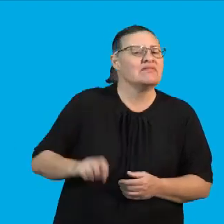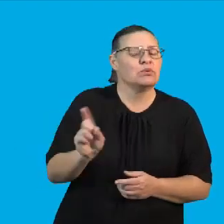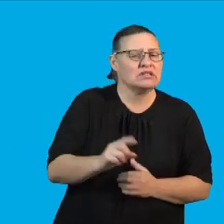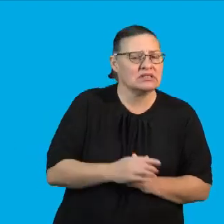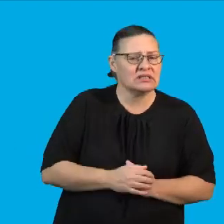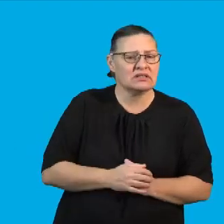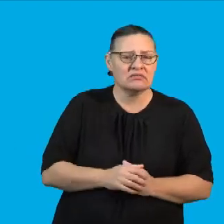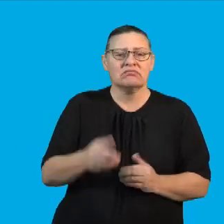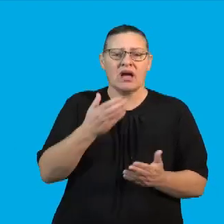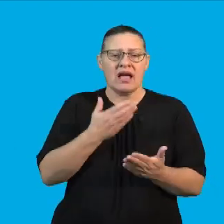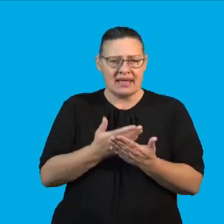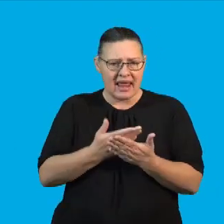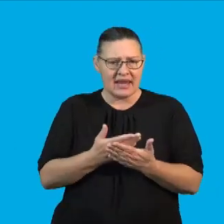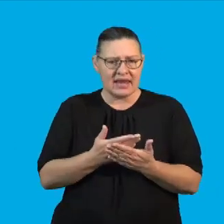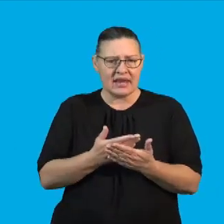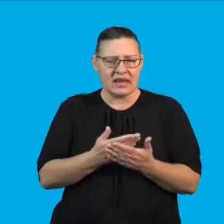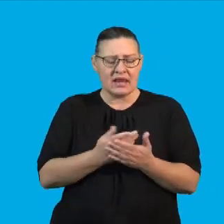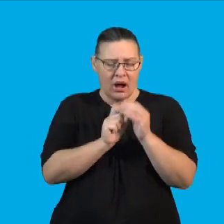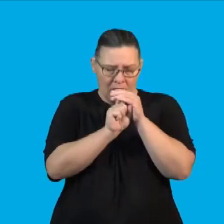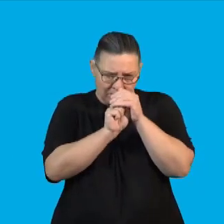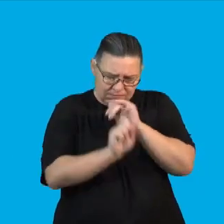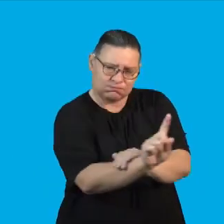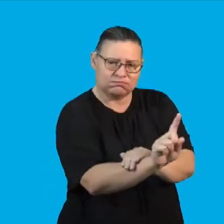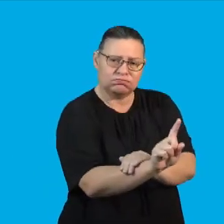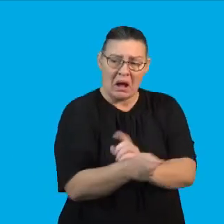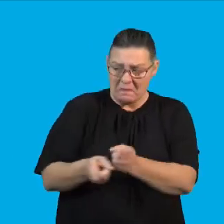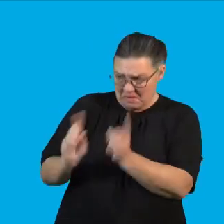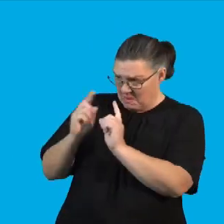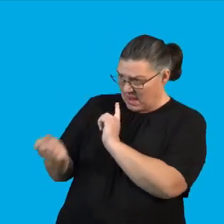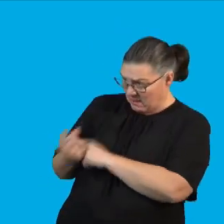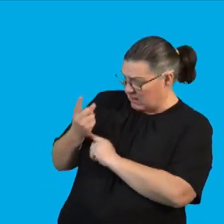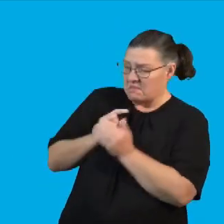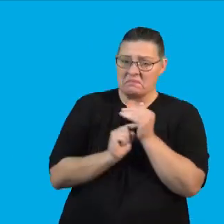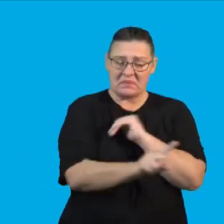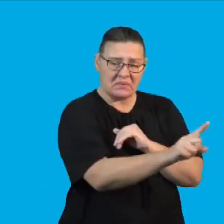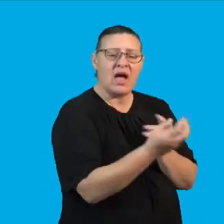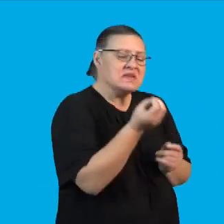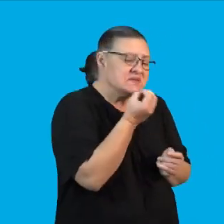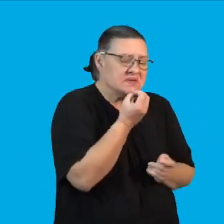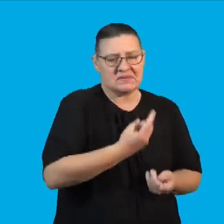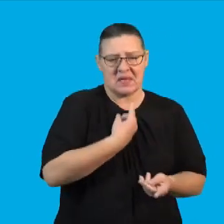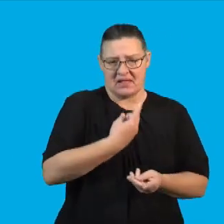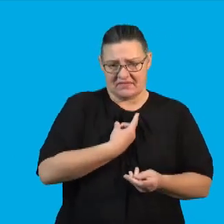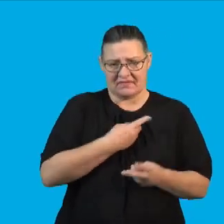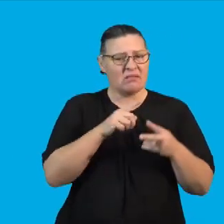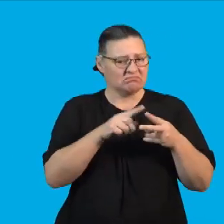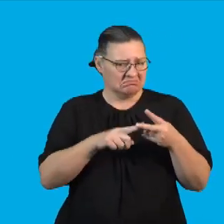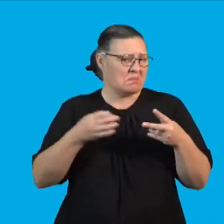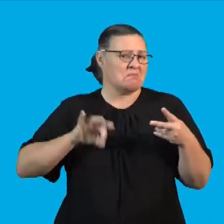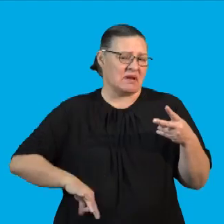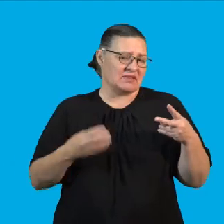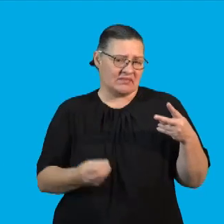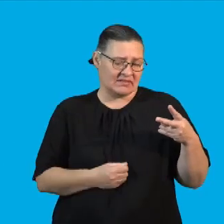The benefit of this is that they are able to do what? They can run away from danger and feed themselves.